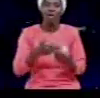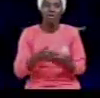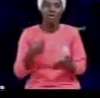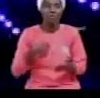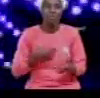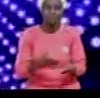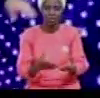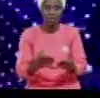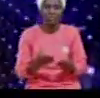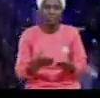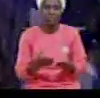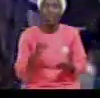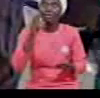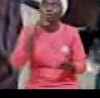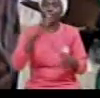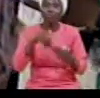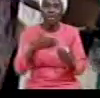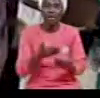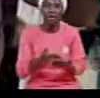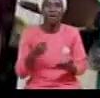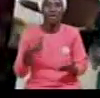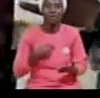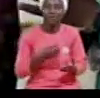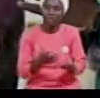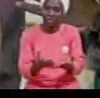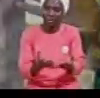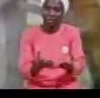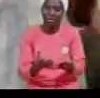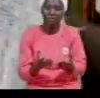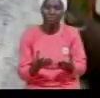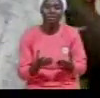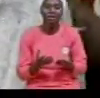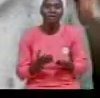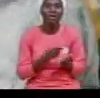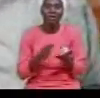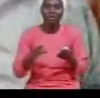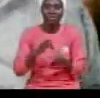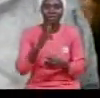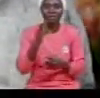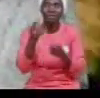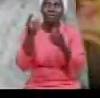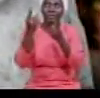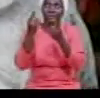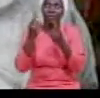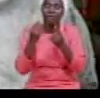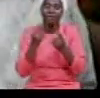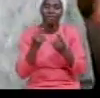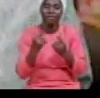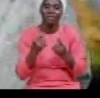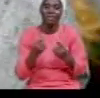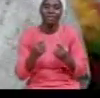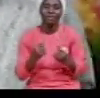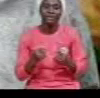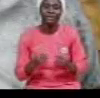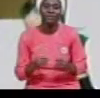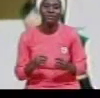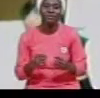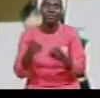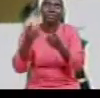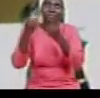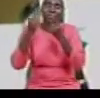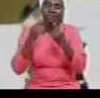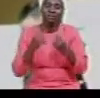You're all we want. You're all we want. Holy Spirit. Holy